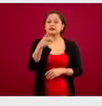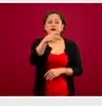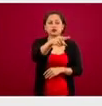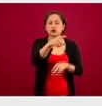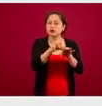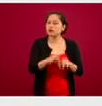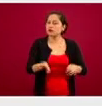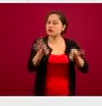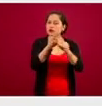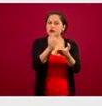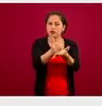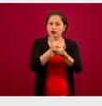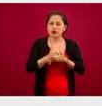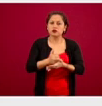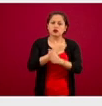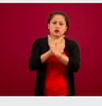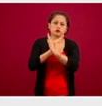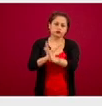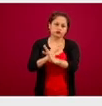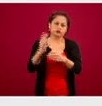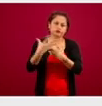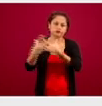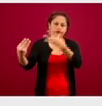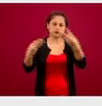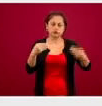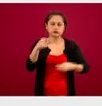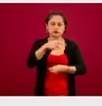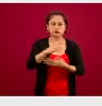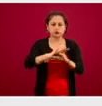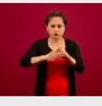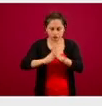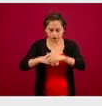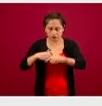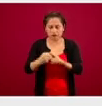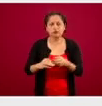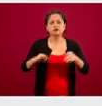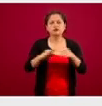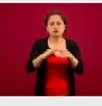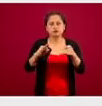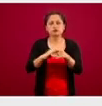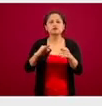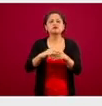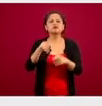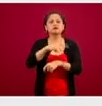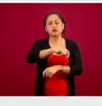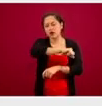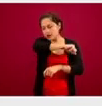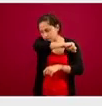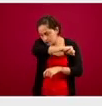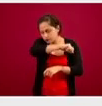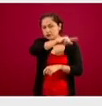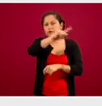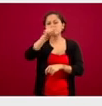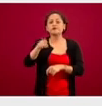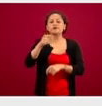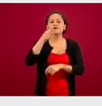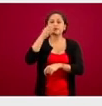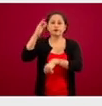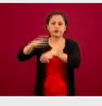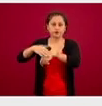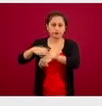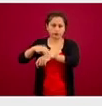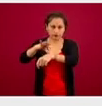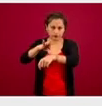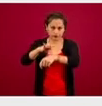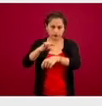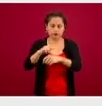And it says here, well, you are playing an important role in stopping COVID-19. So it says, wash your hands with water